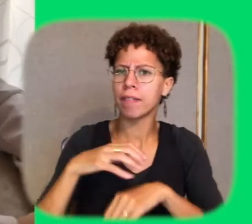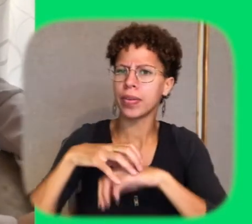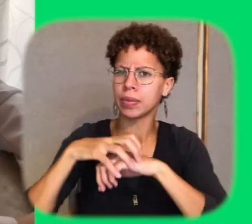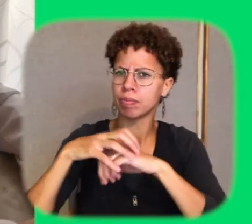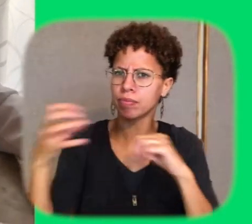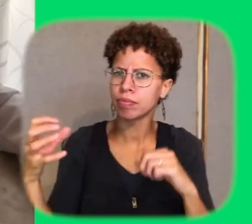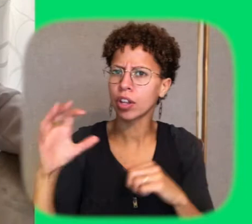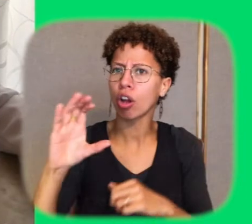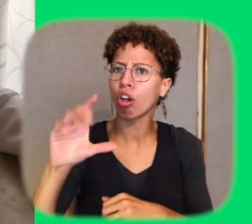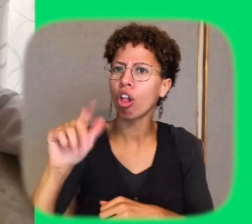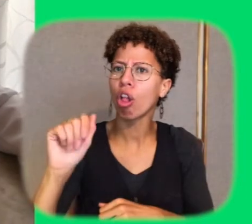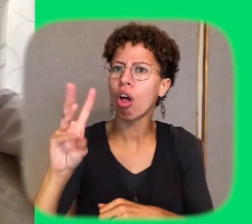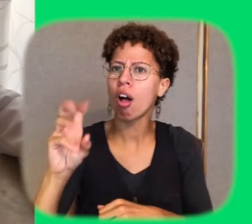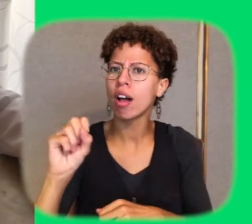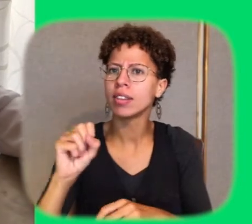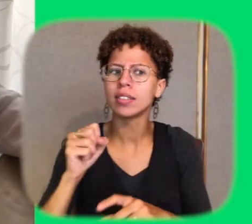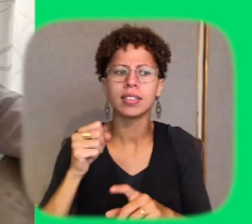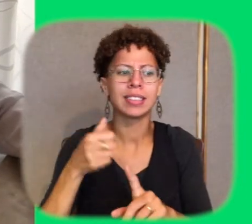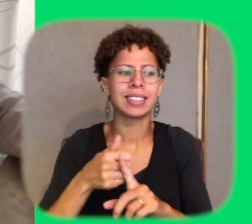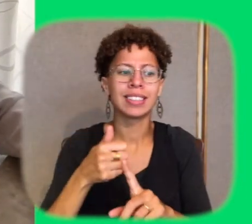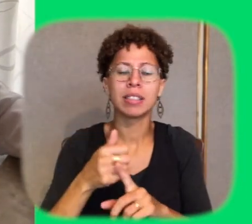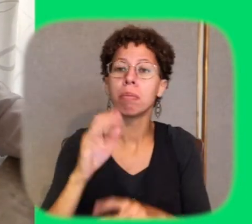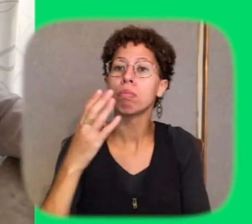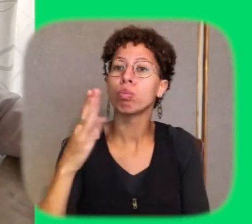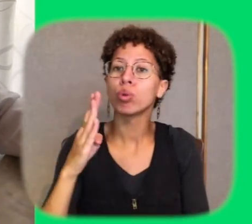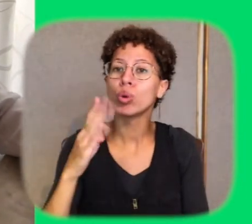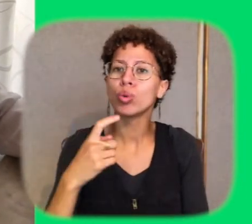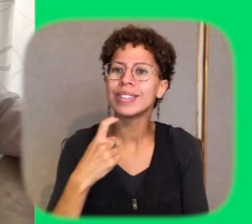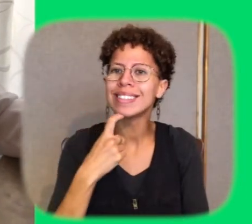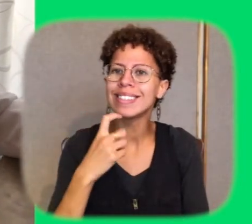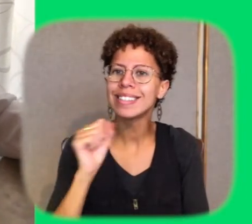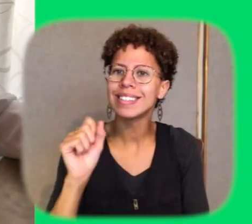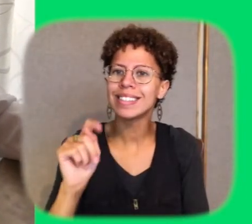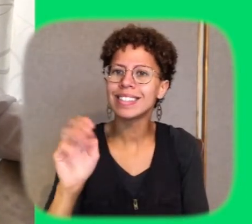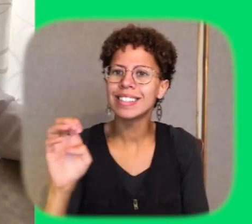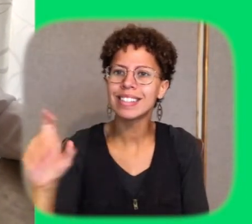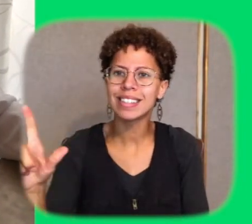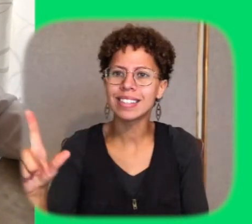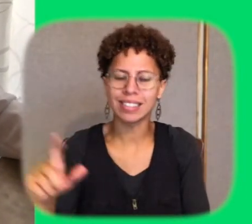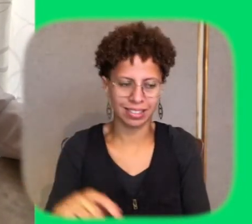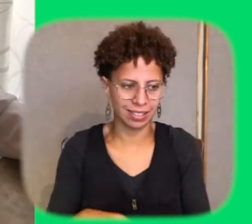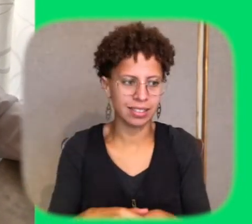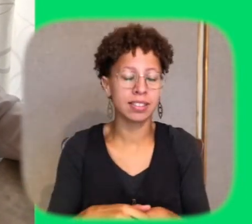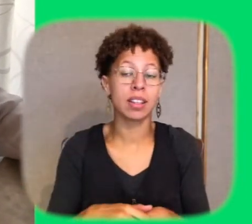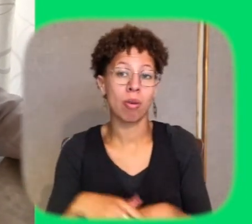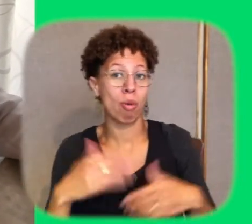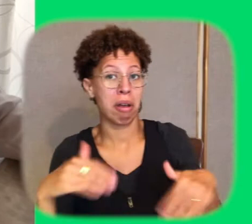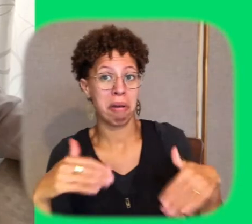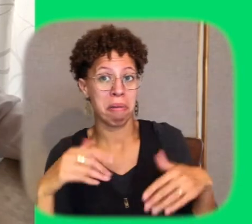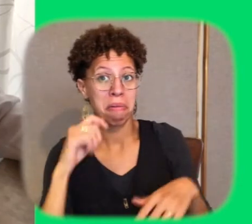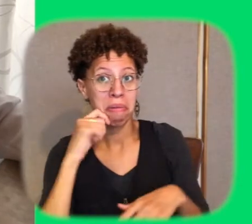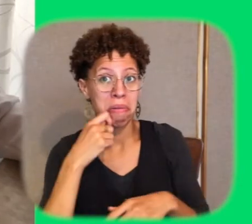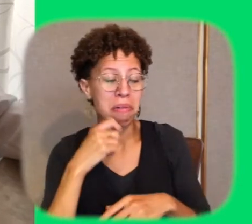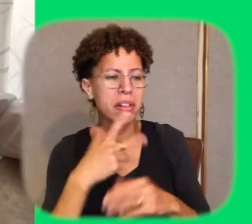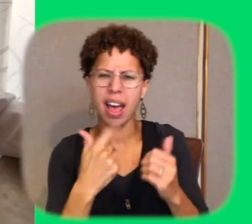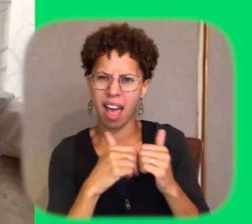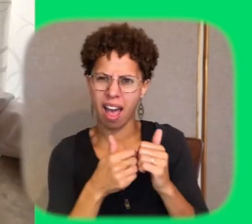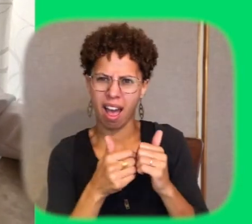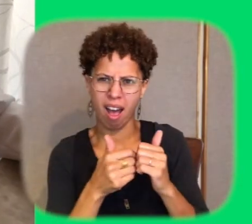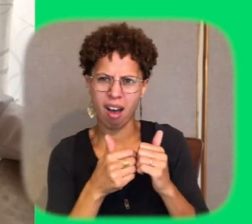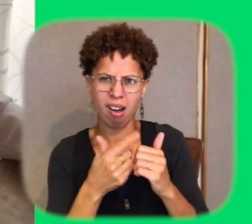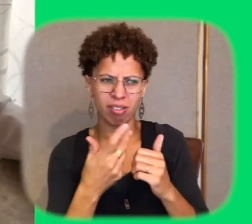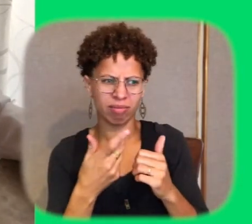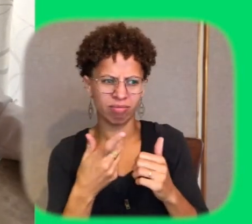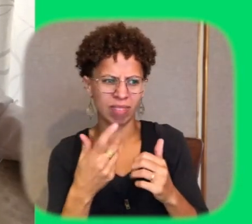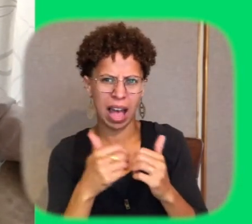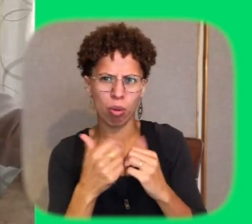He has blue steel claws. Oh, okay. That's pretty cool. Do you know how he got them? No. His